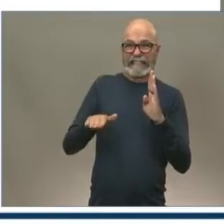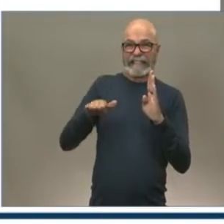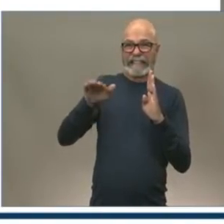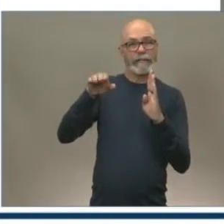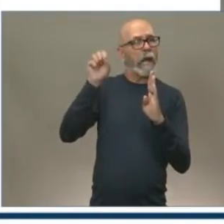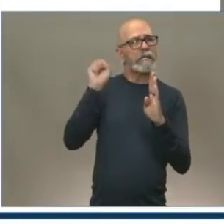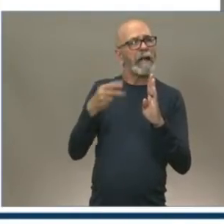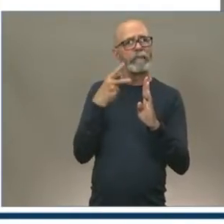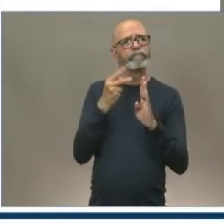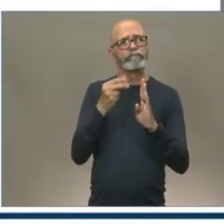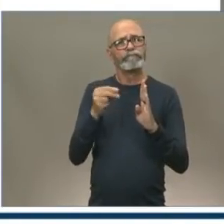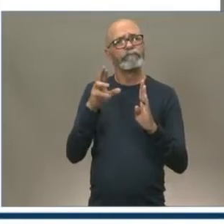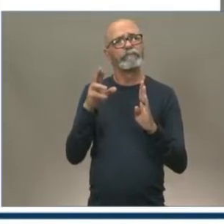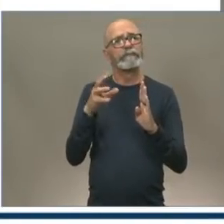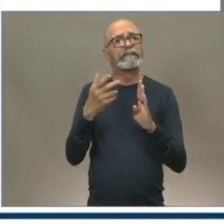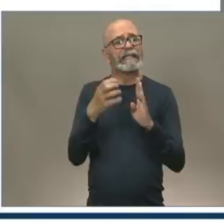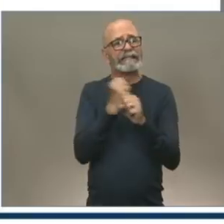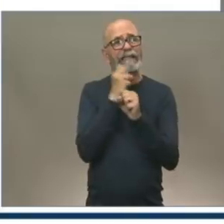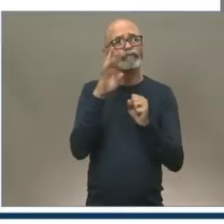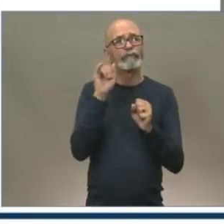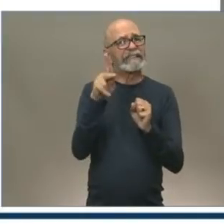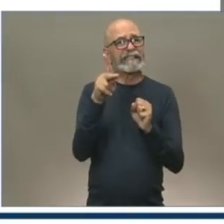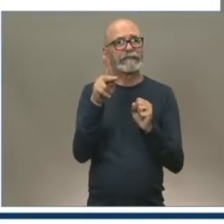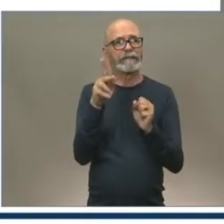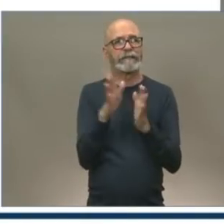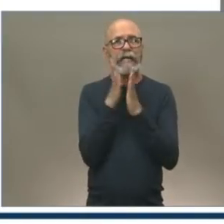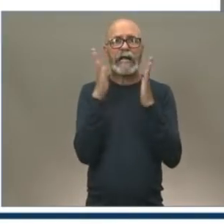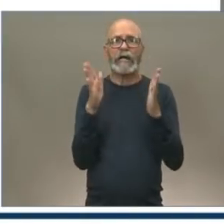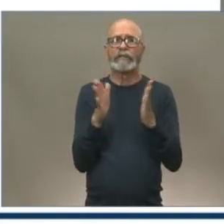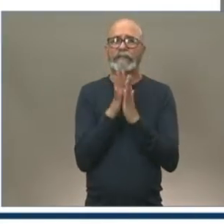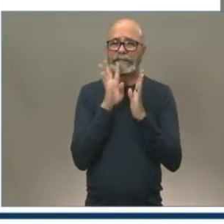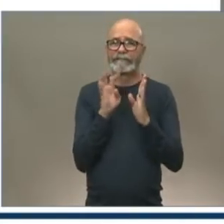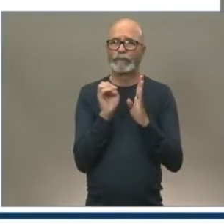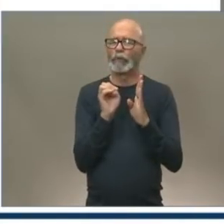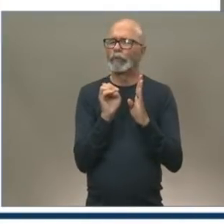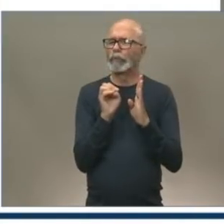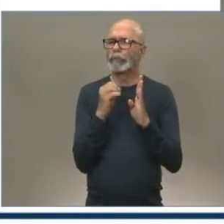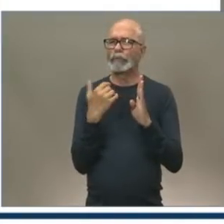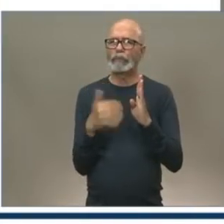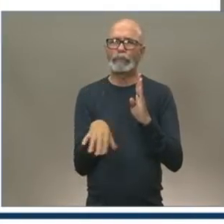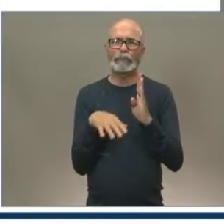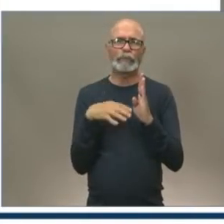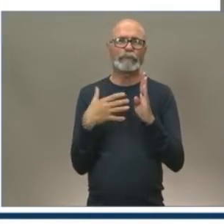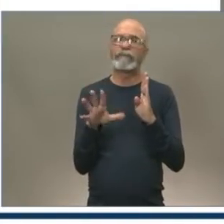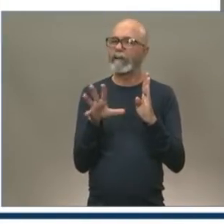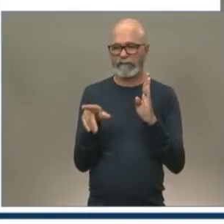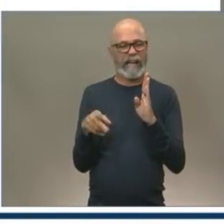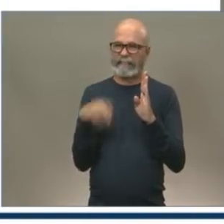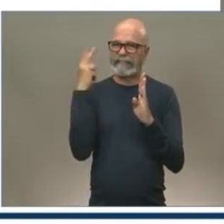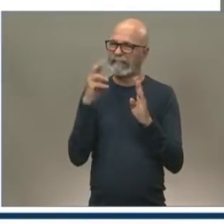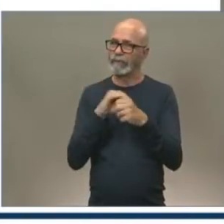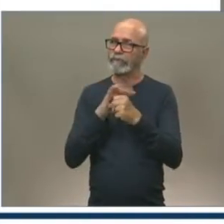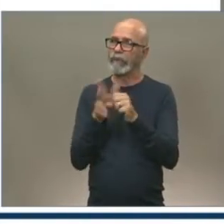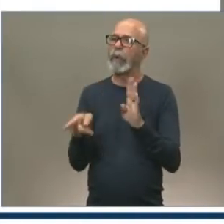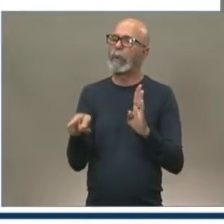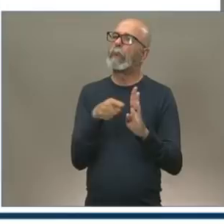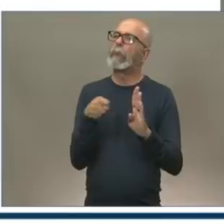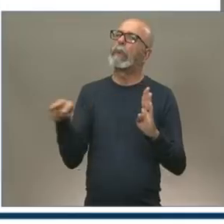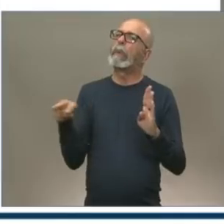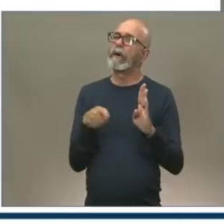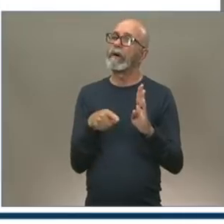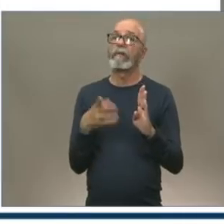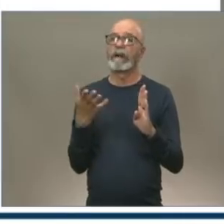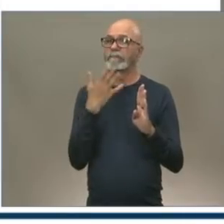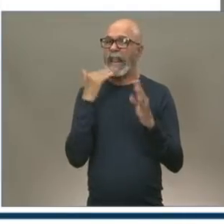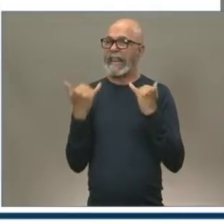outcome for somebody even at that age group from a COVID, and that there's less risk from the vaccine than there is